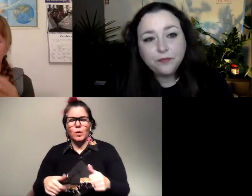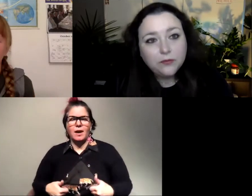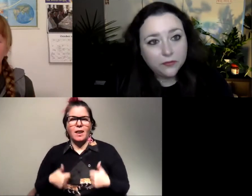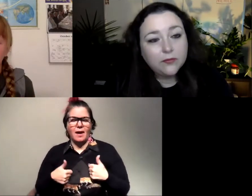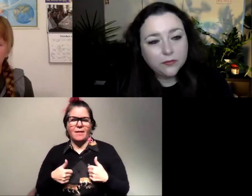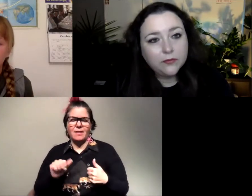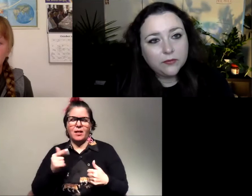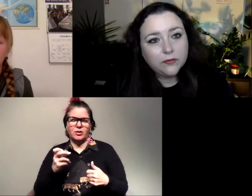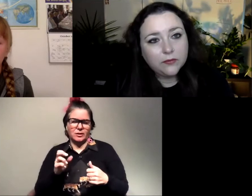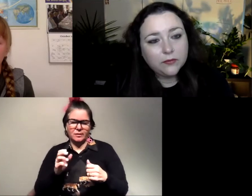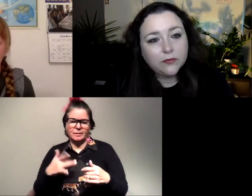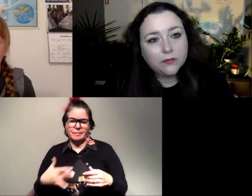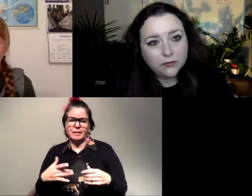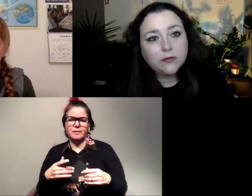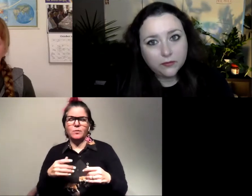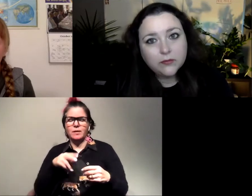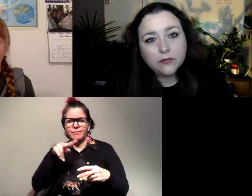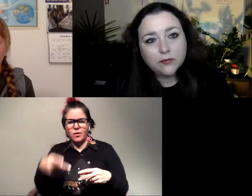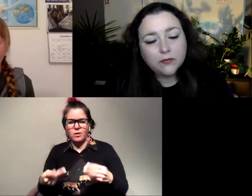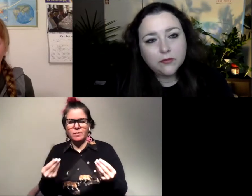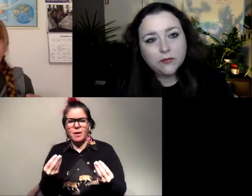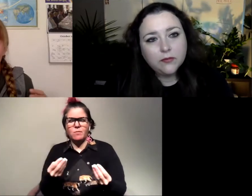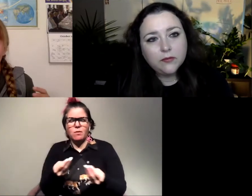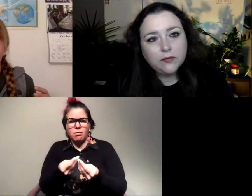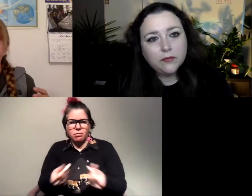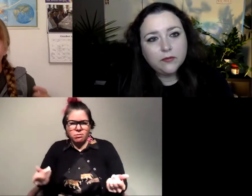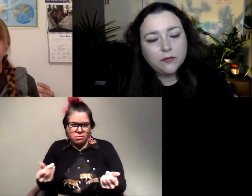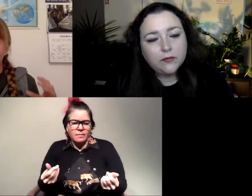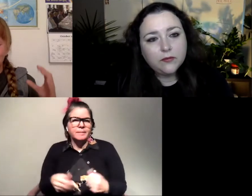algae, so it'll fall to the bottom and it'll decompose. And